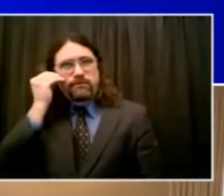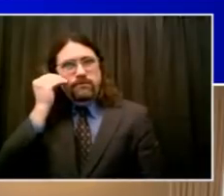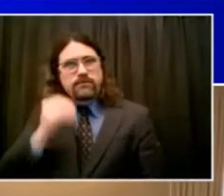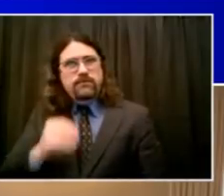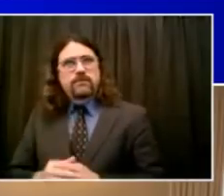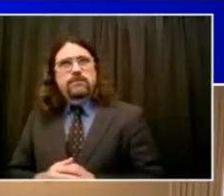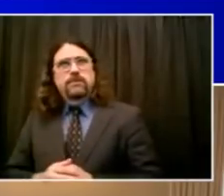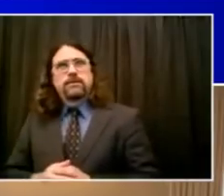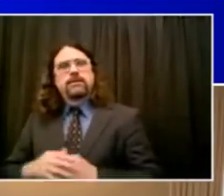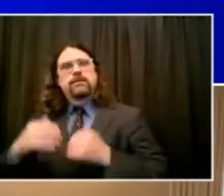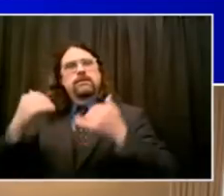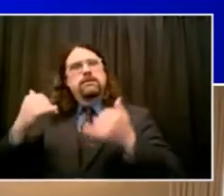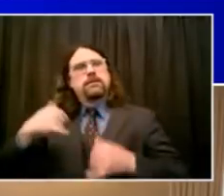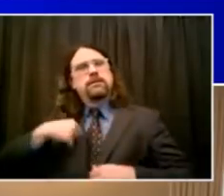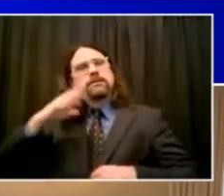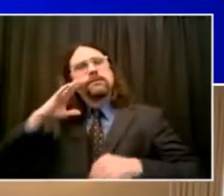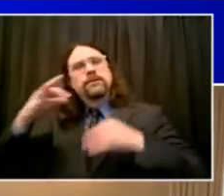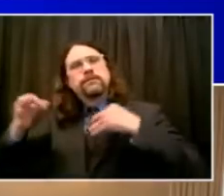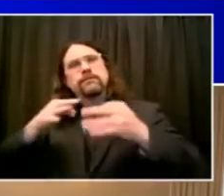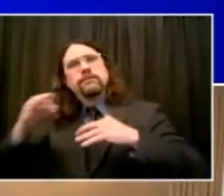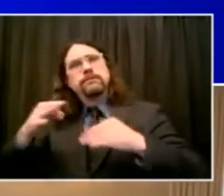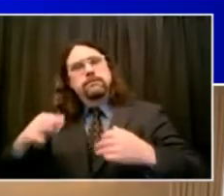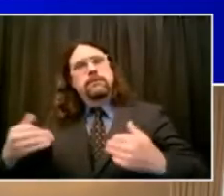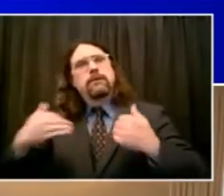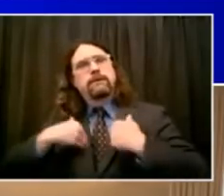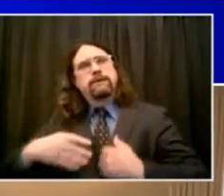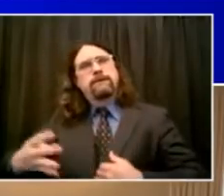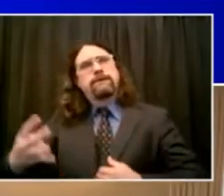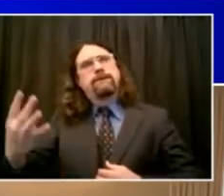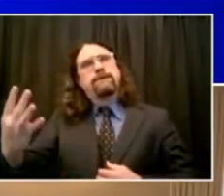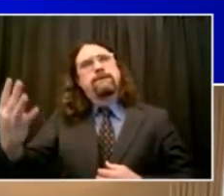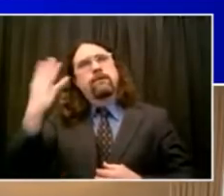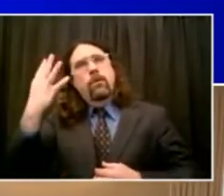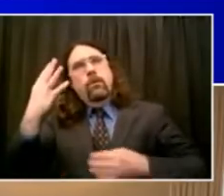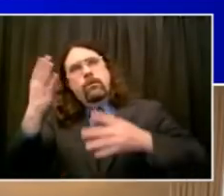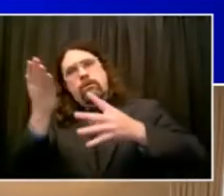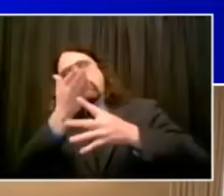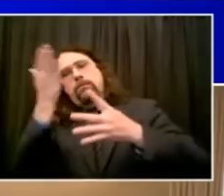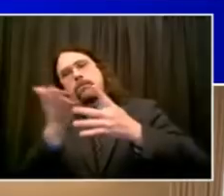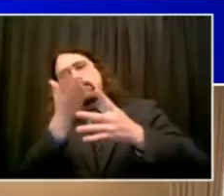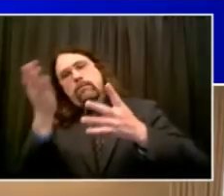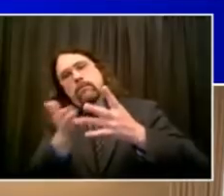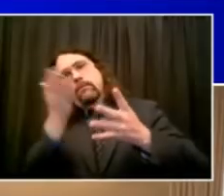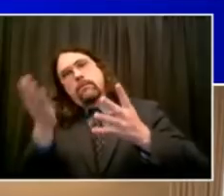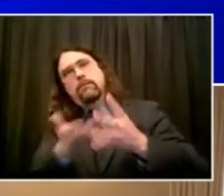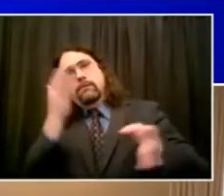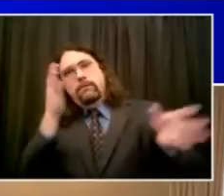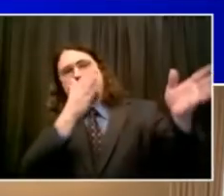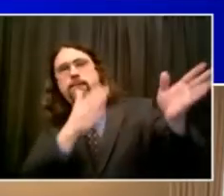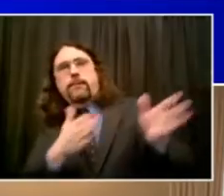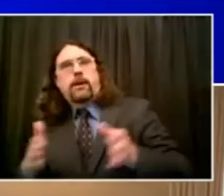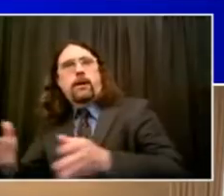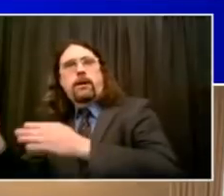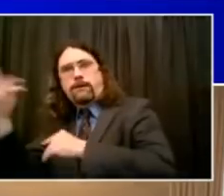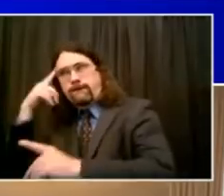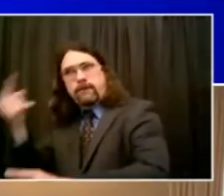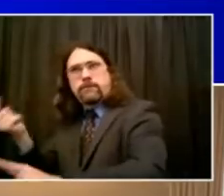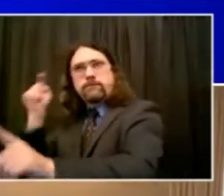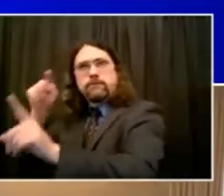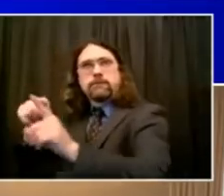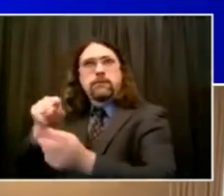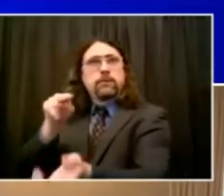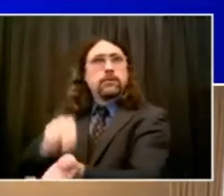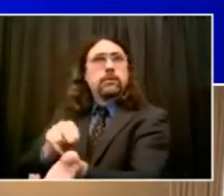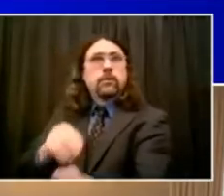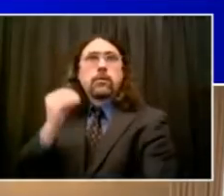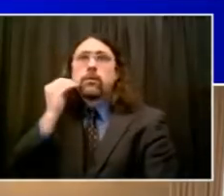homes. First, if you had to guess right now, what I would tell you is the most important thing in terms of fighting the coronavirus,